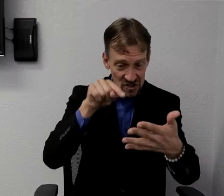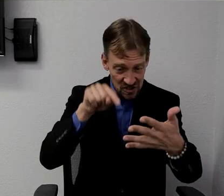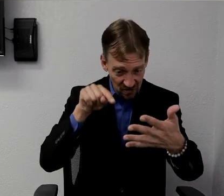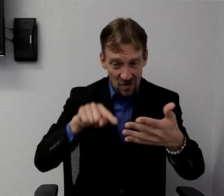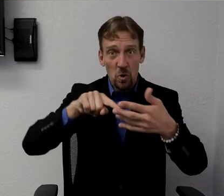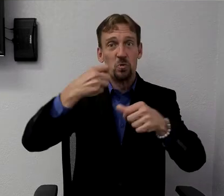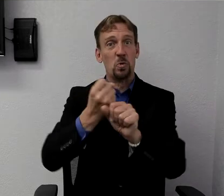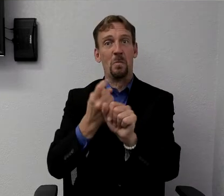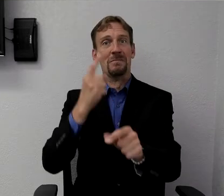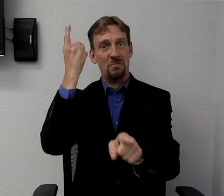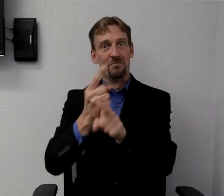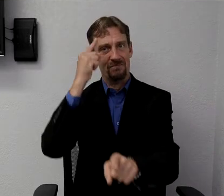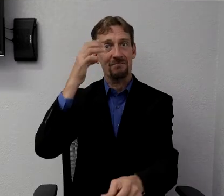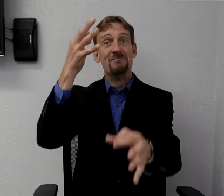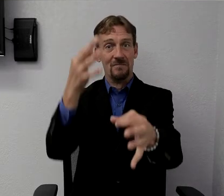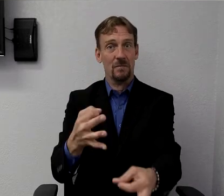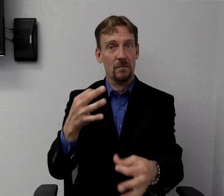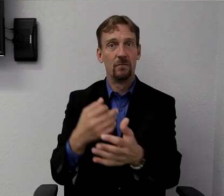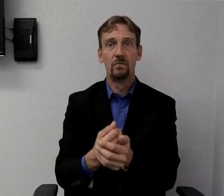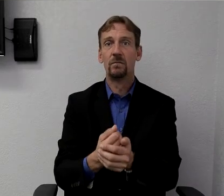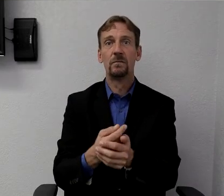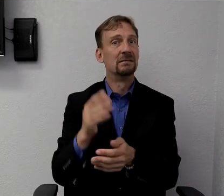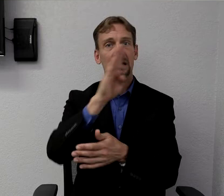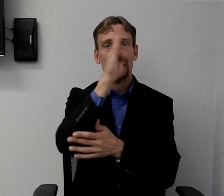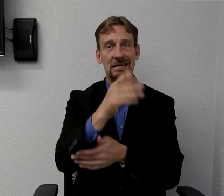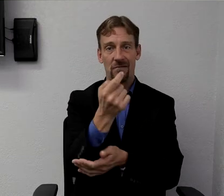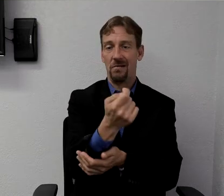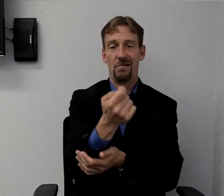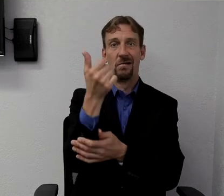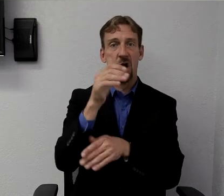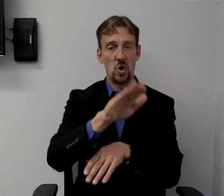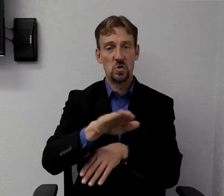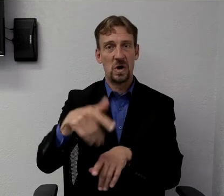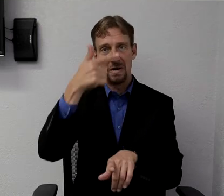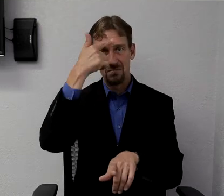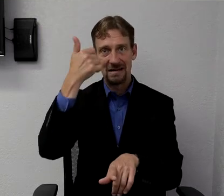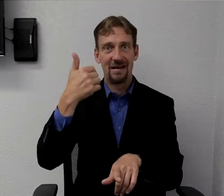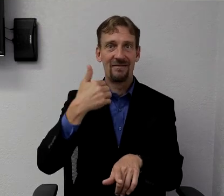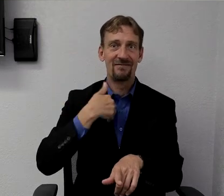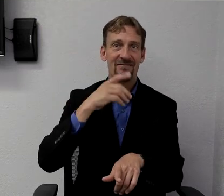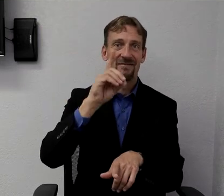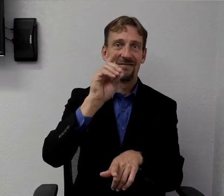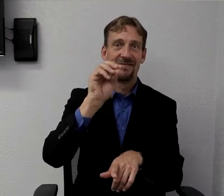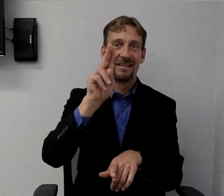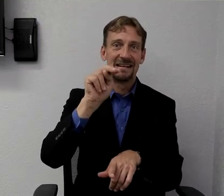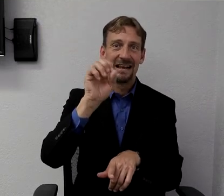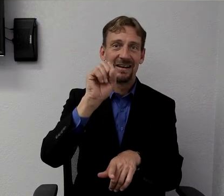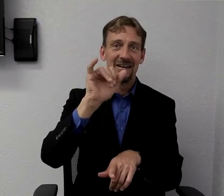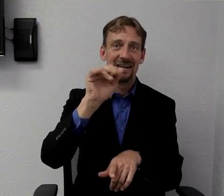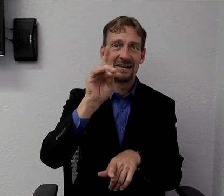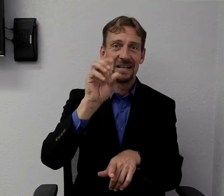would never exclude a child just because they had Down syndrome or had cystic